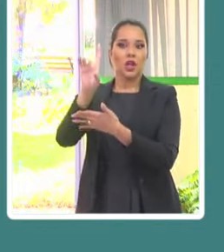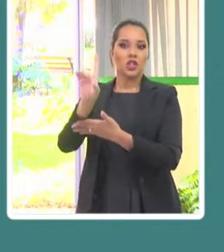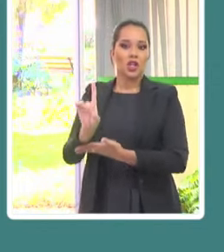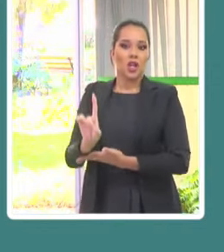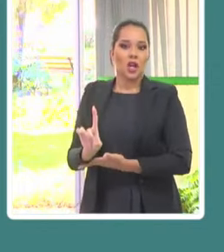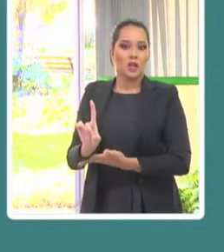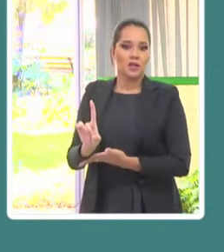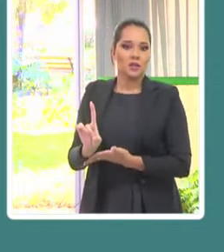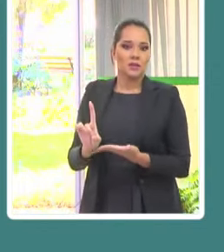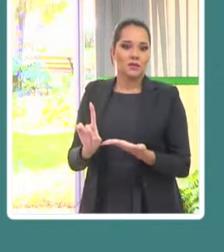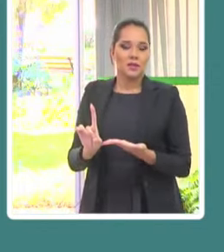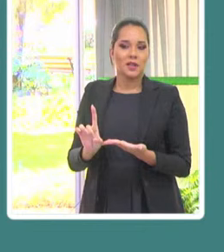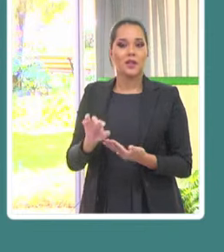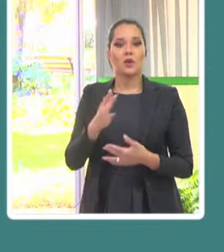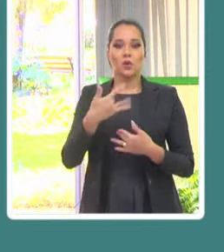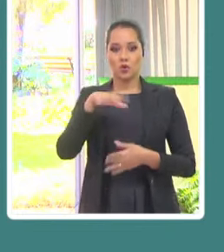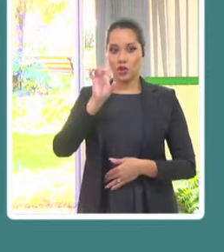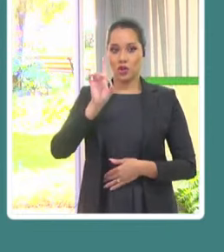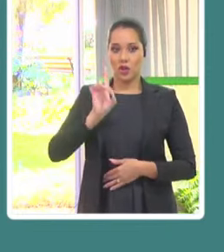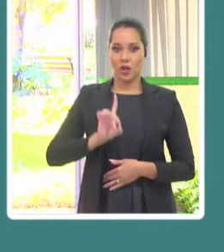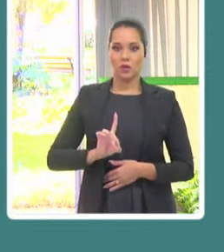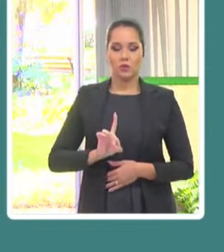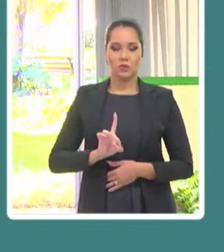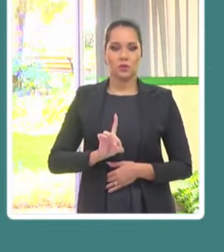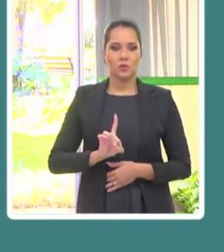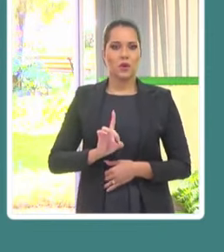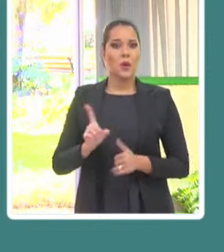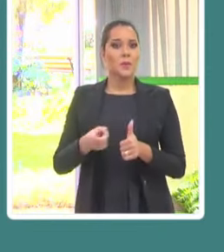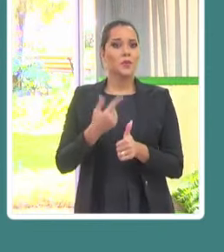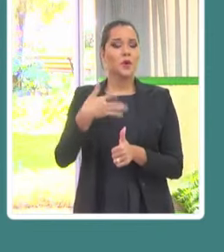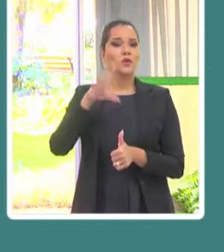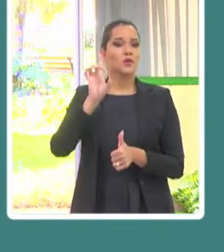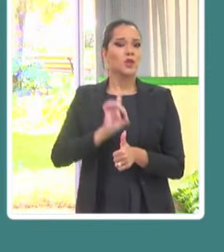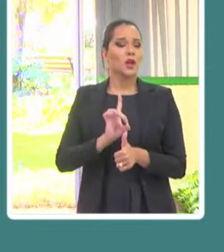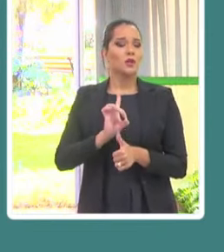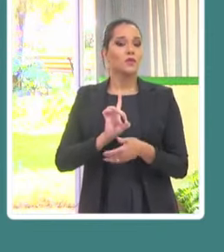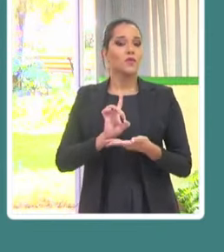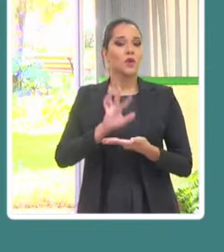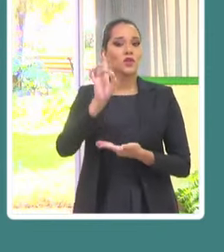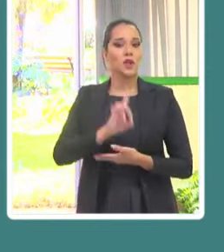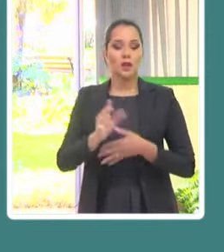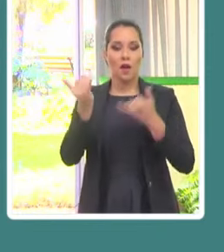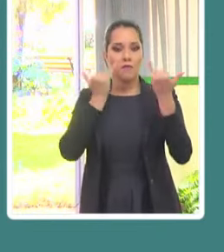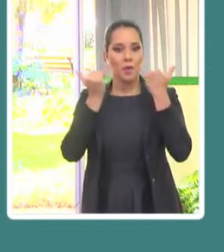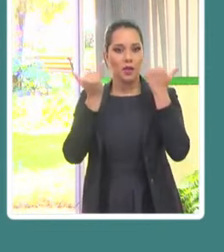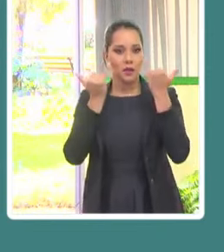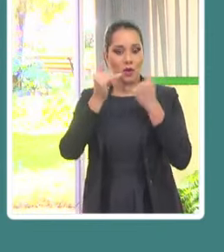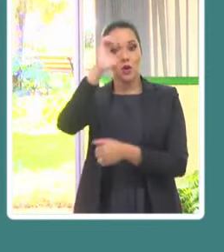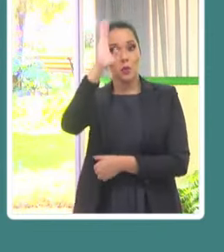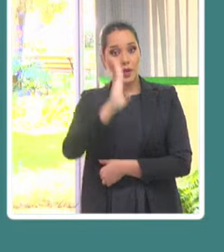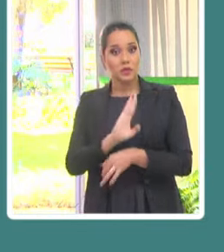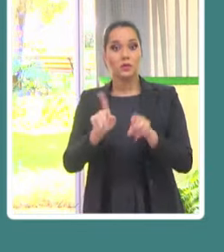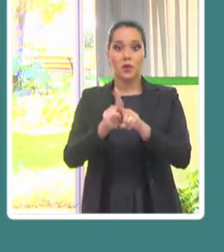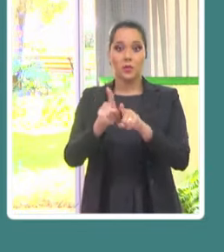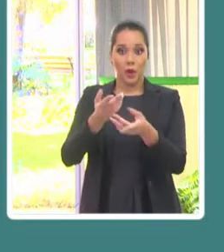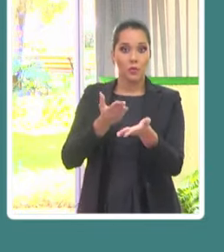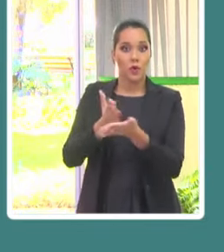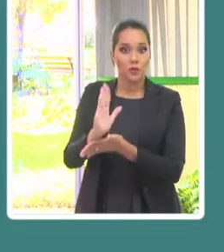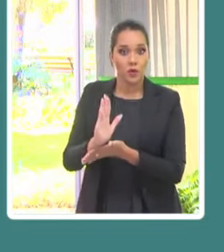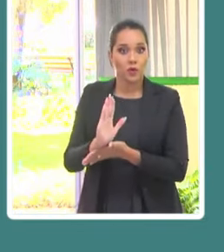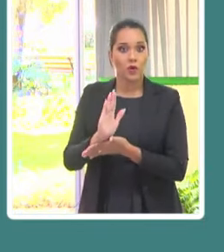were enacted was right to information, which also Brazil had enacted in the late